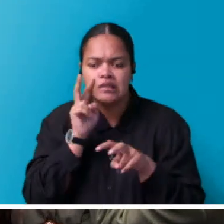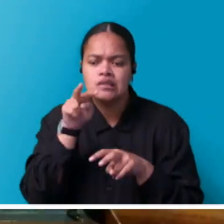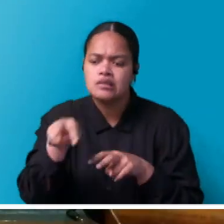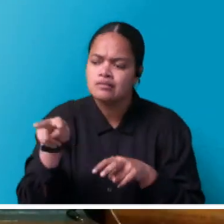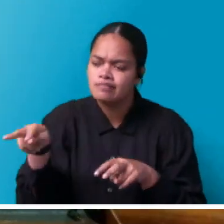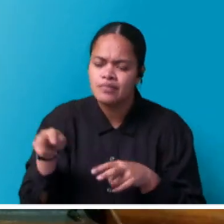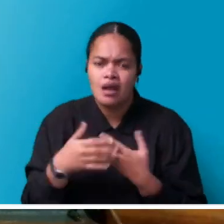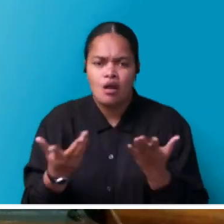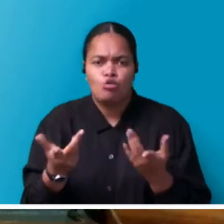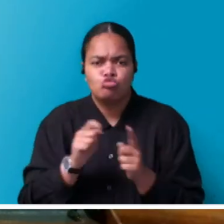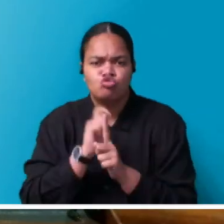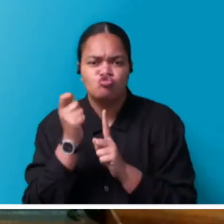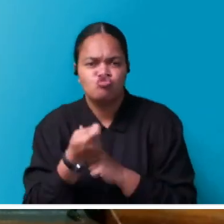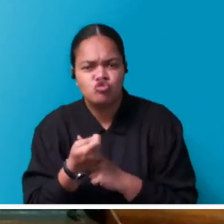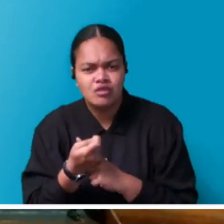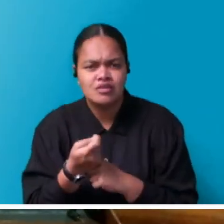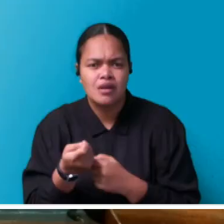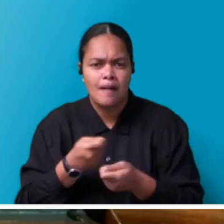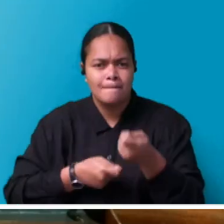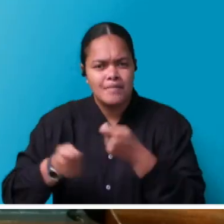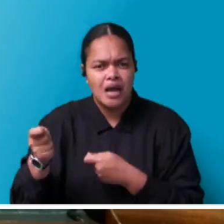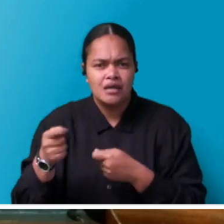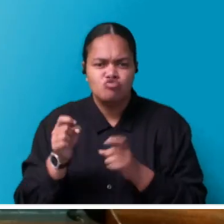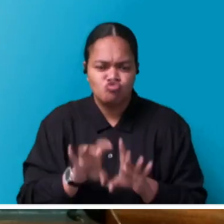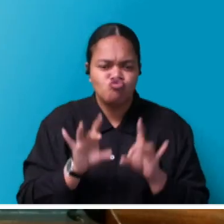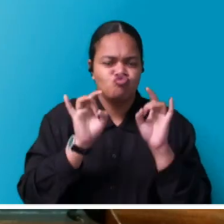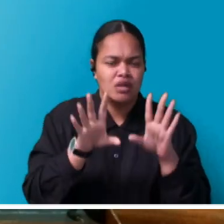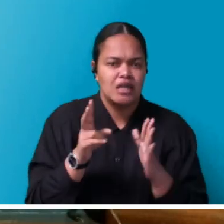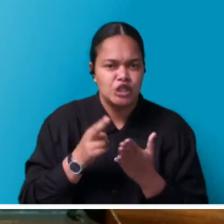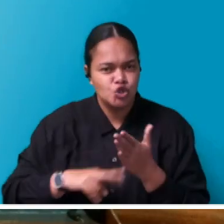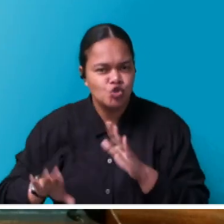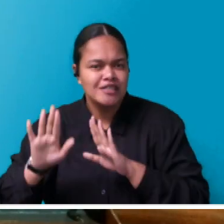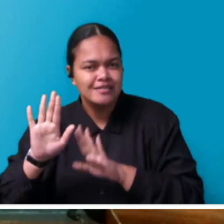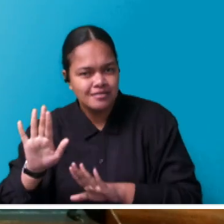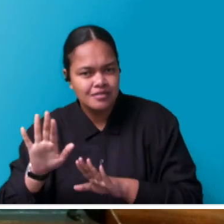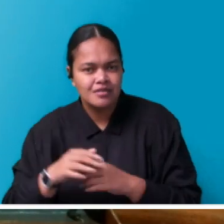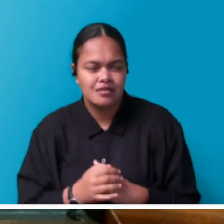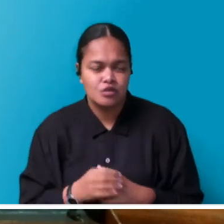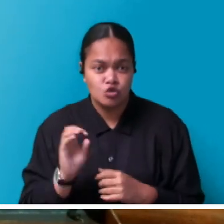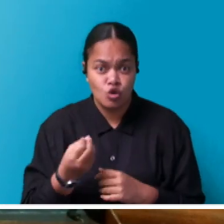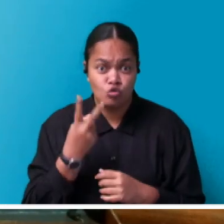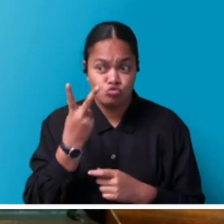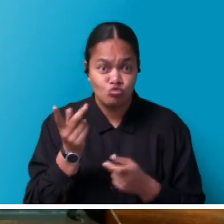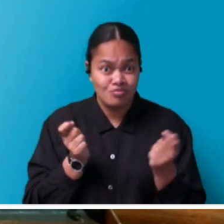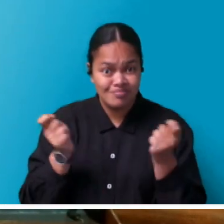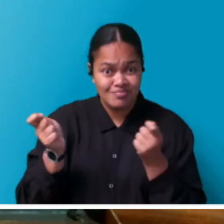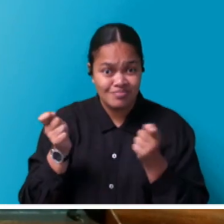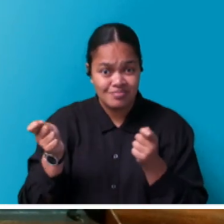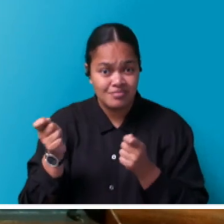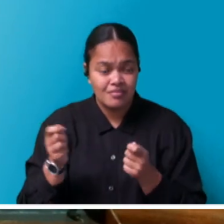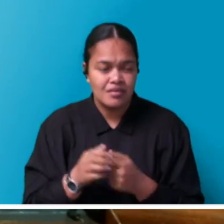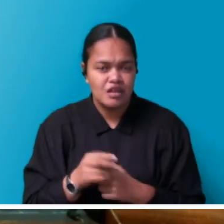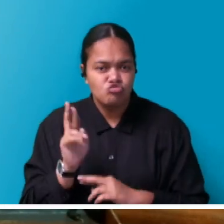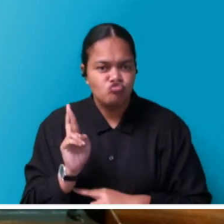markets, being Australia and New Zealand. These two markets alone currently